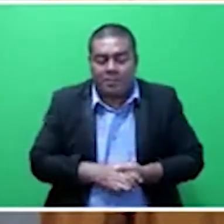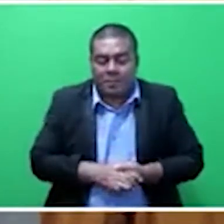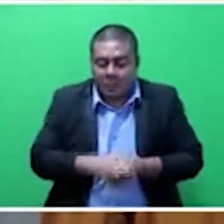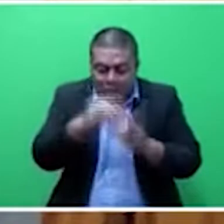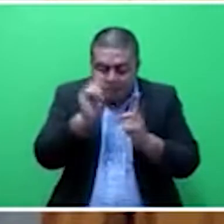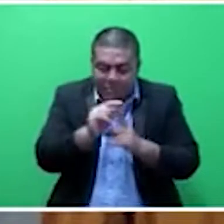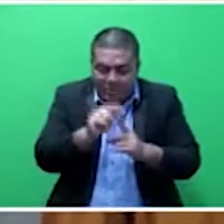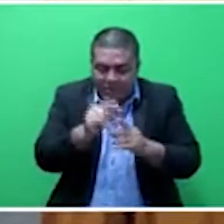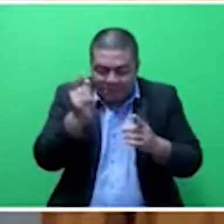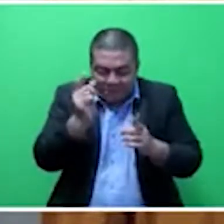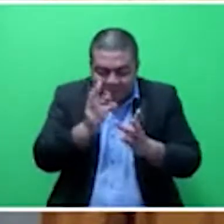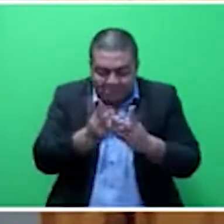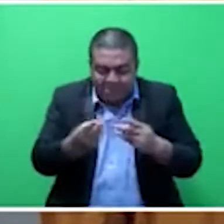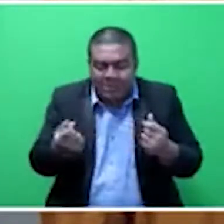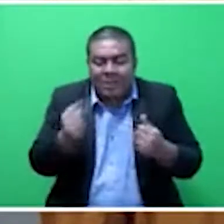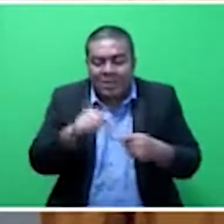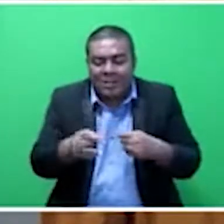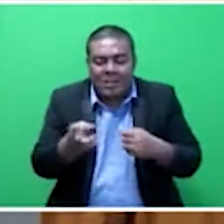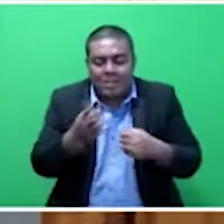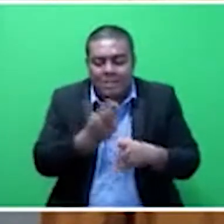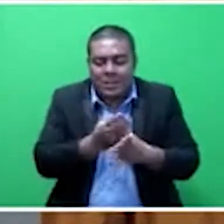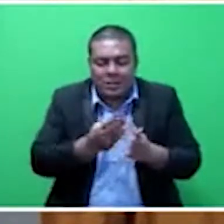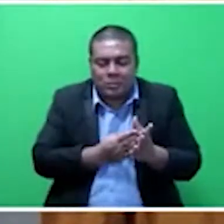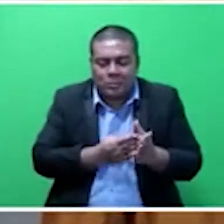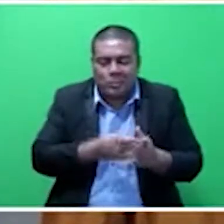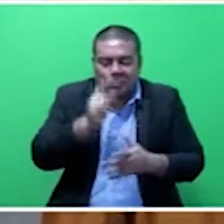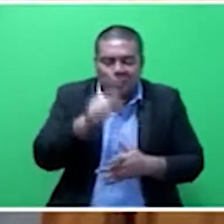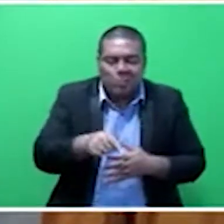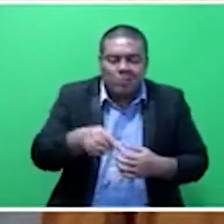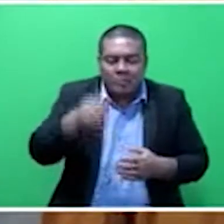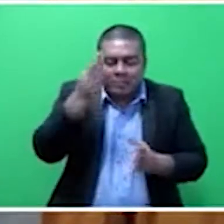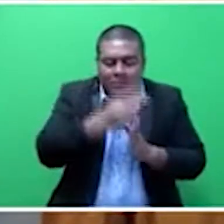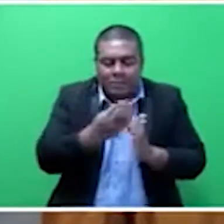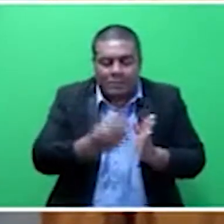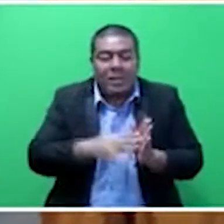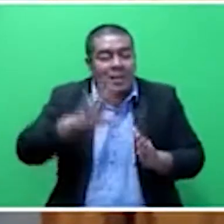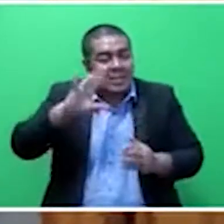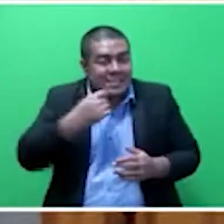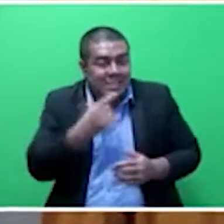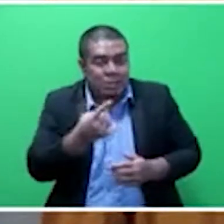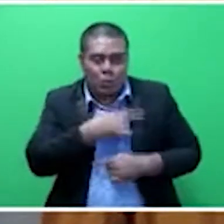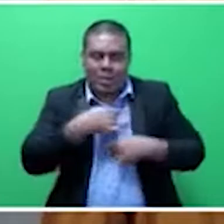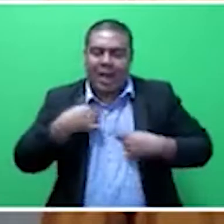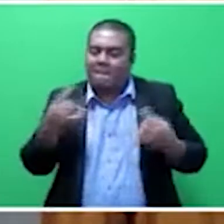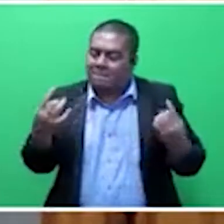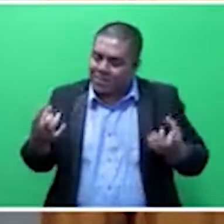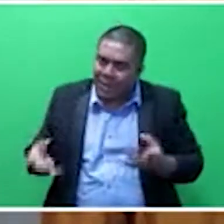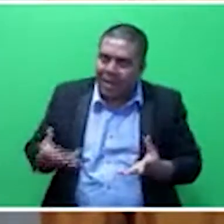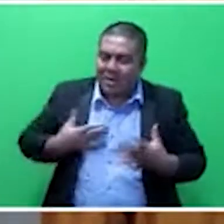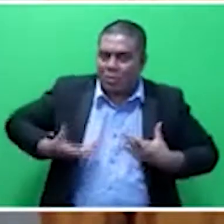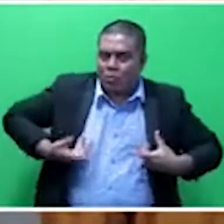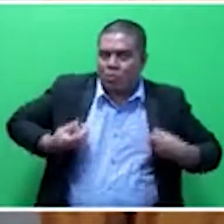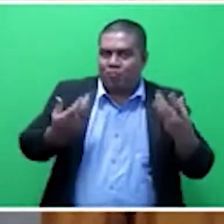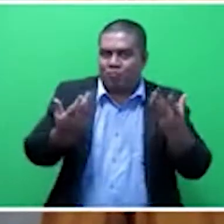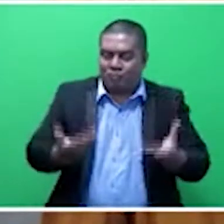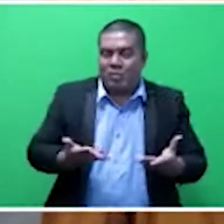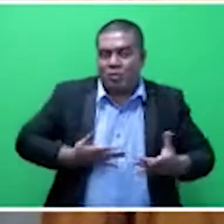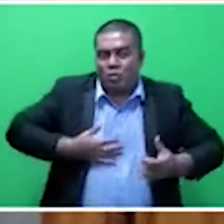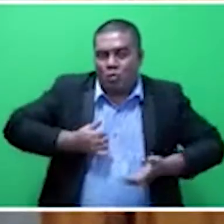budget. Mr. Speaker, sir, this is a budget that says we are prepared to commit and take the action